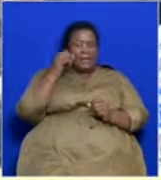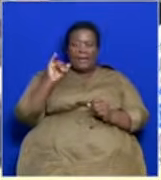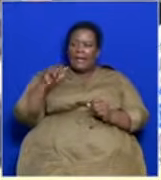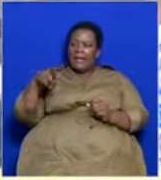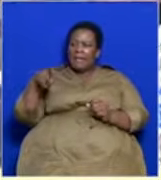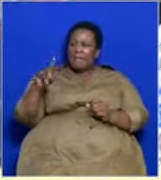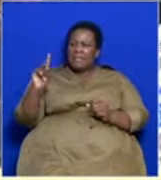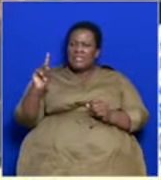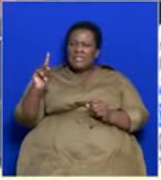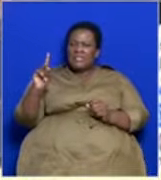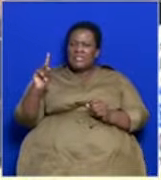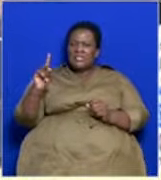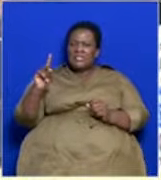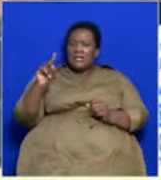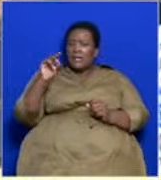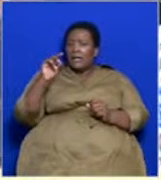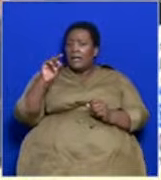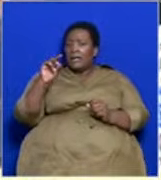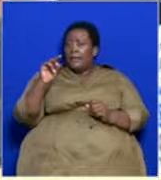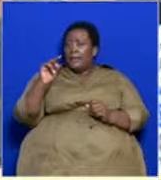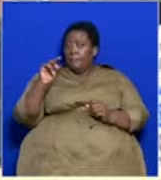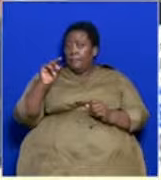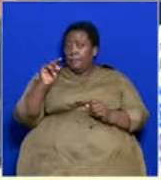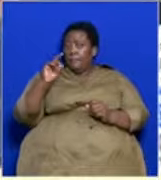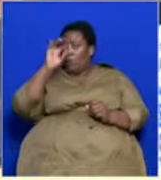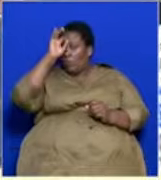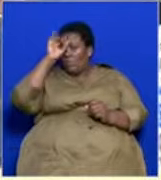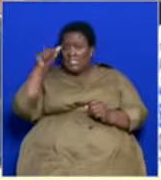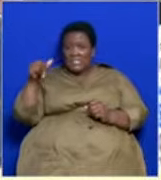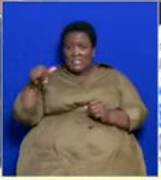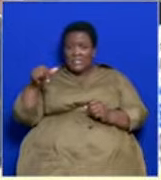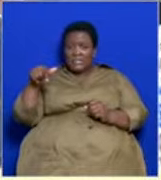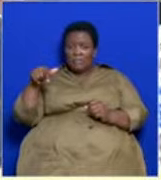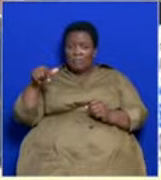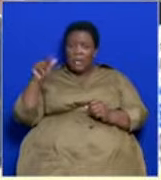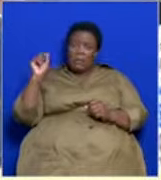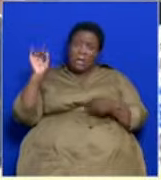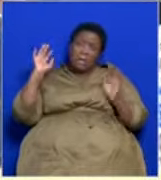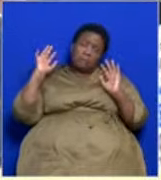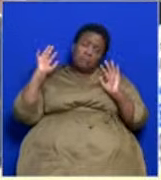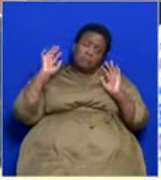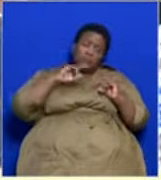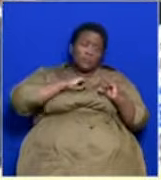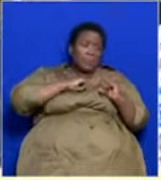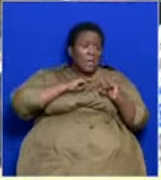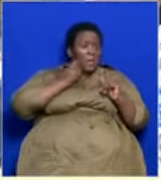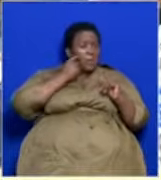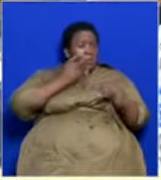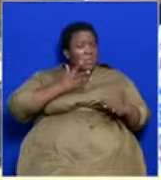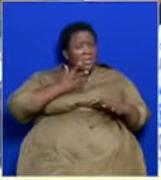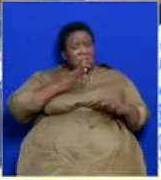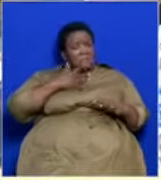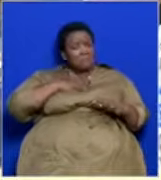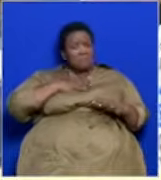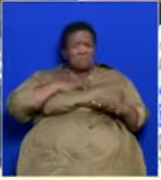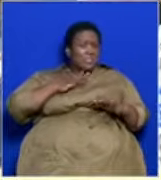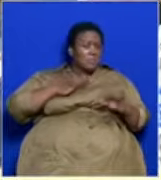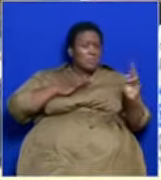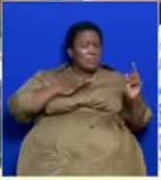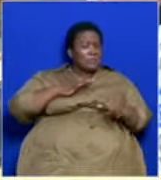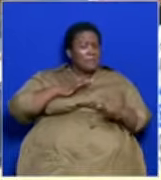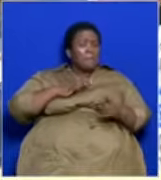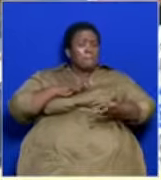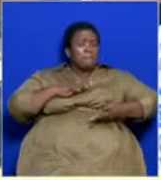just because a witness is refusing to accept a subpoena. Yes, complainants